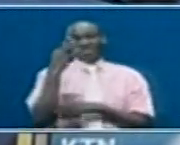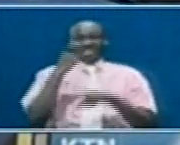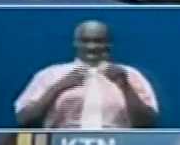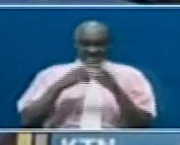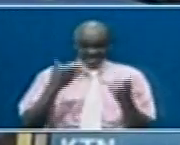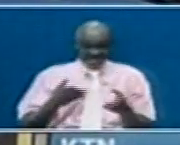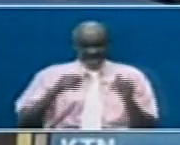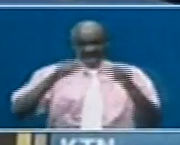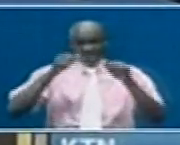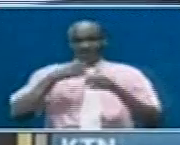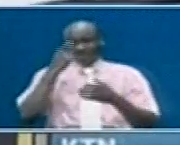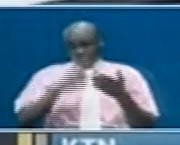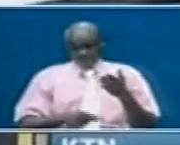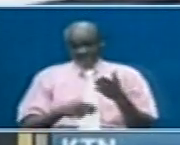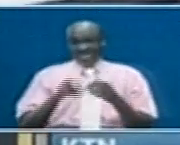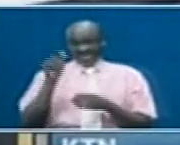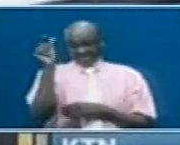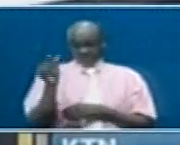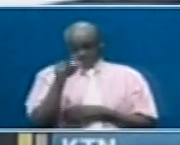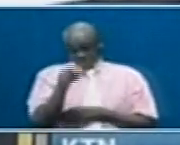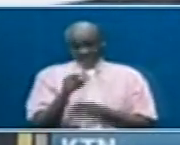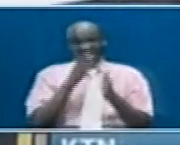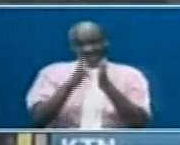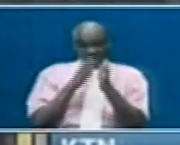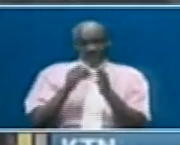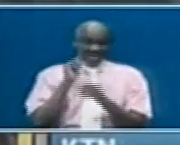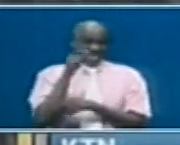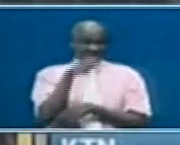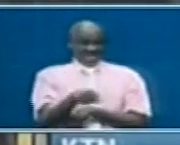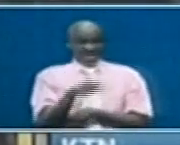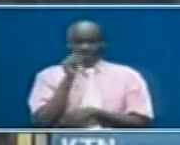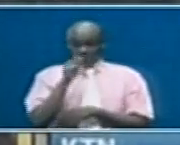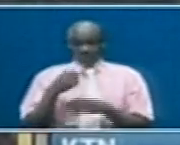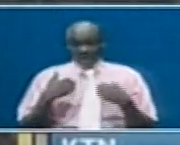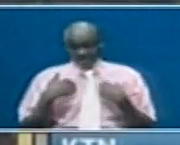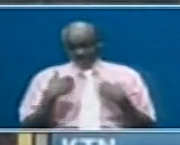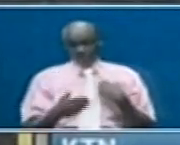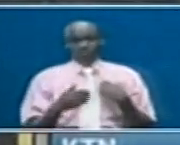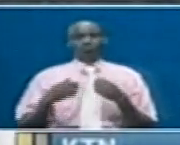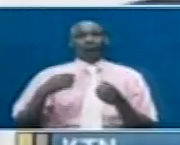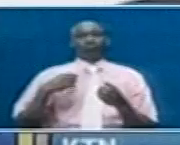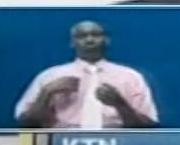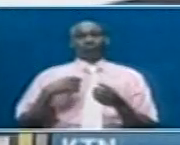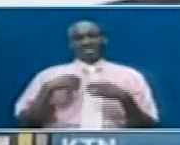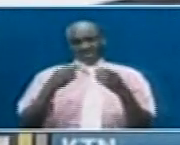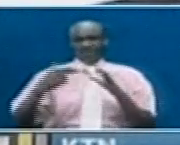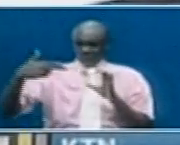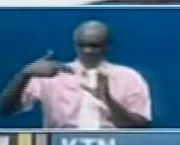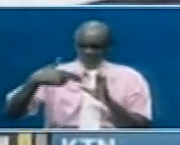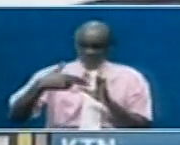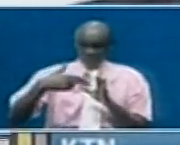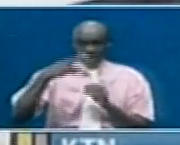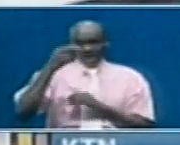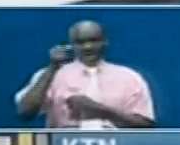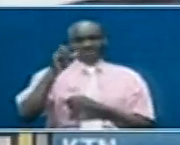announced today will see the regional rail operator buy an estimated 130 million litres of automotive diesel